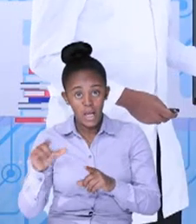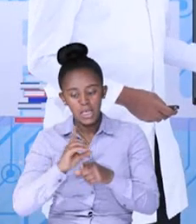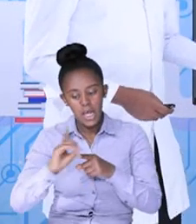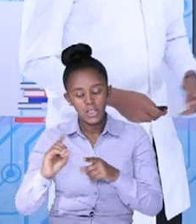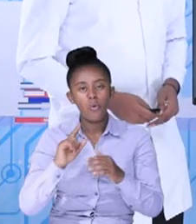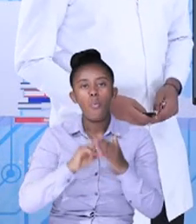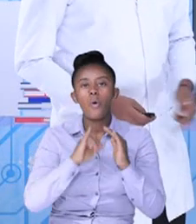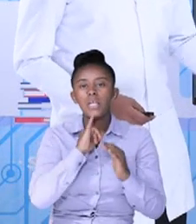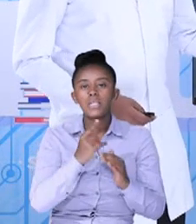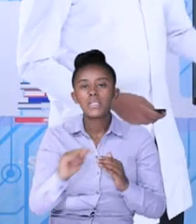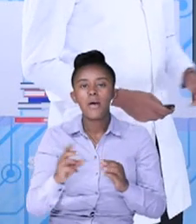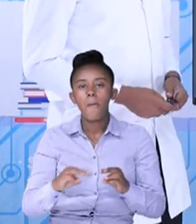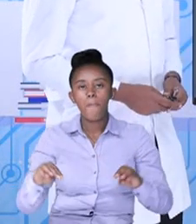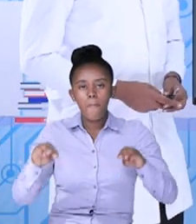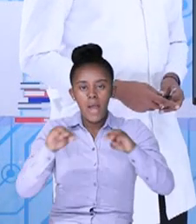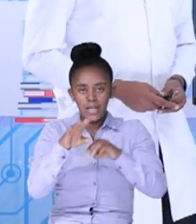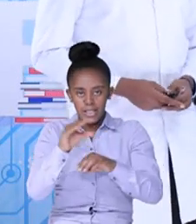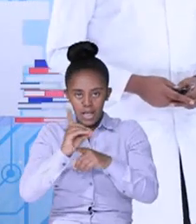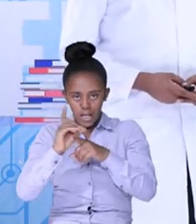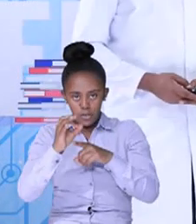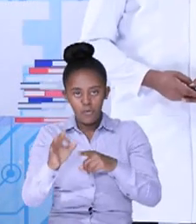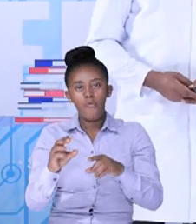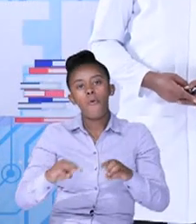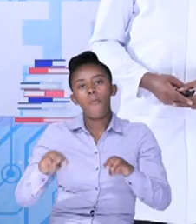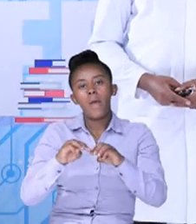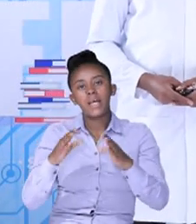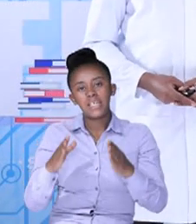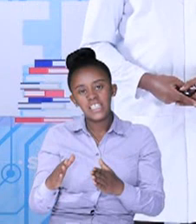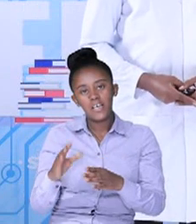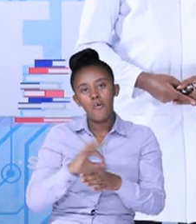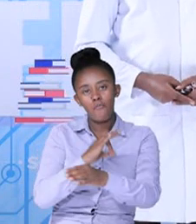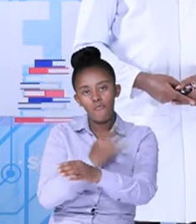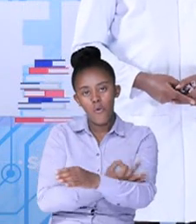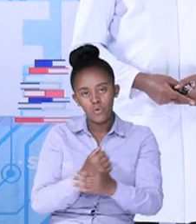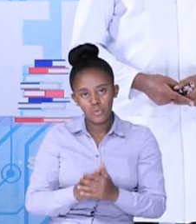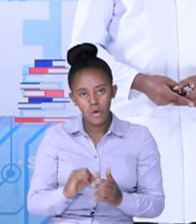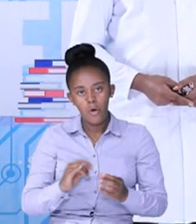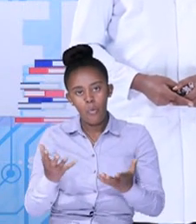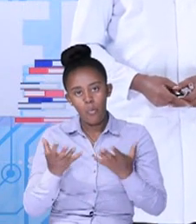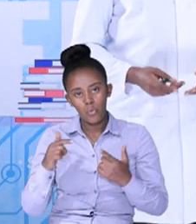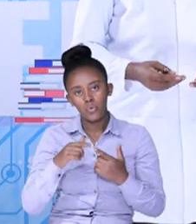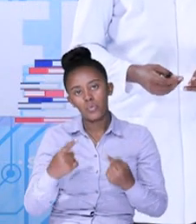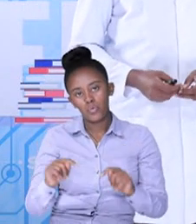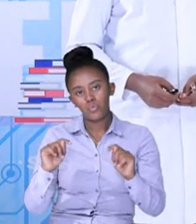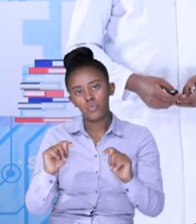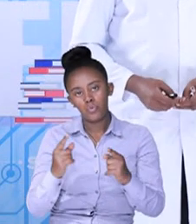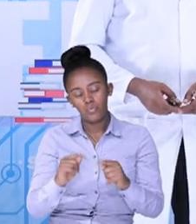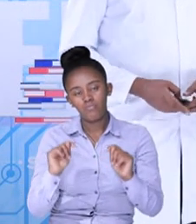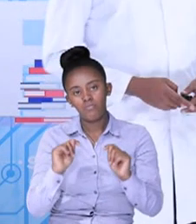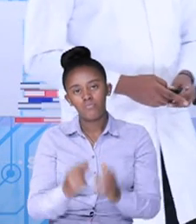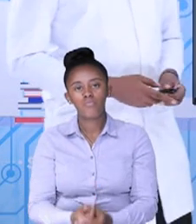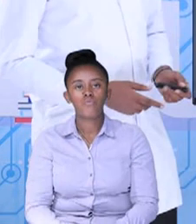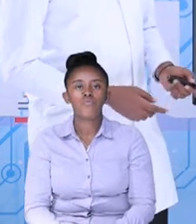So what is the magnitude and direction of the magnetic force? Students, I want you to try that, please.